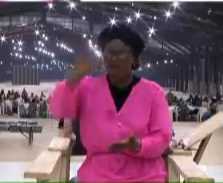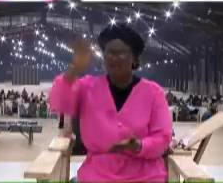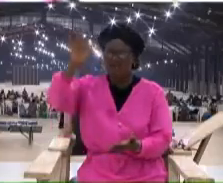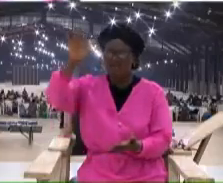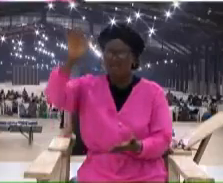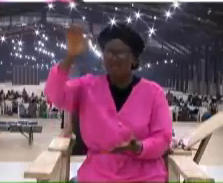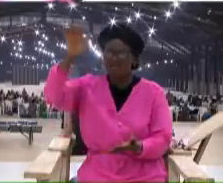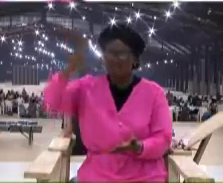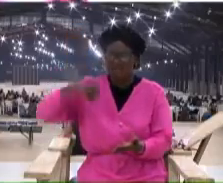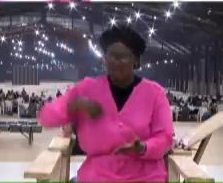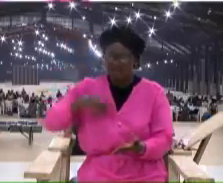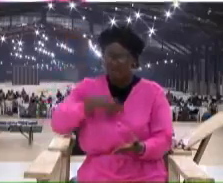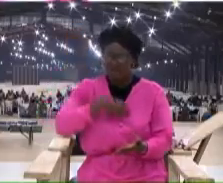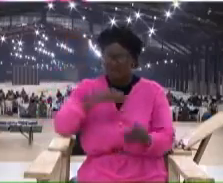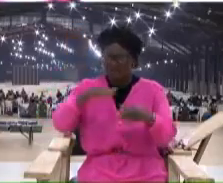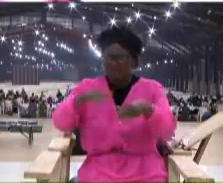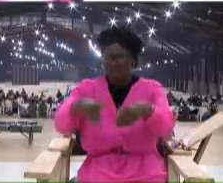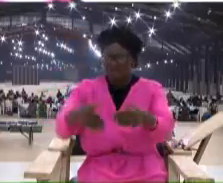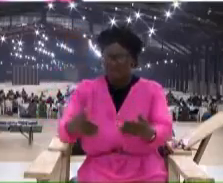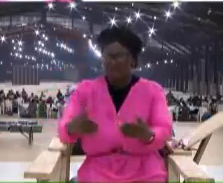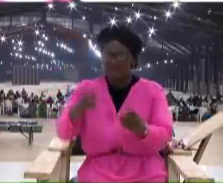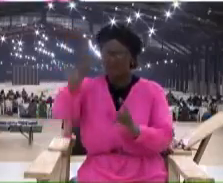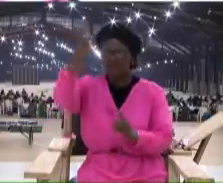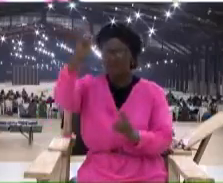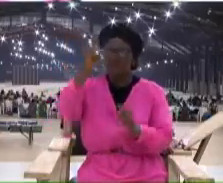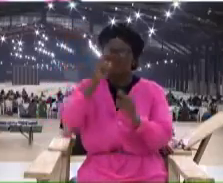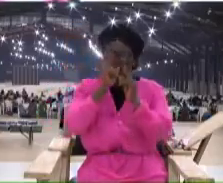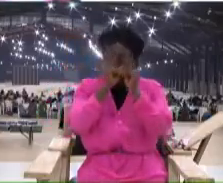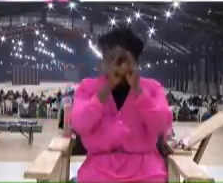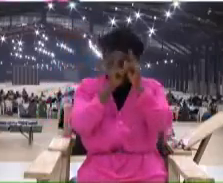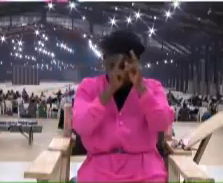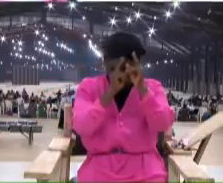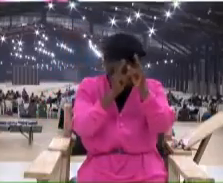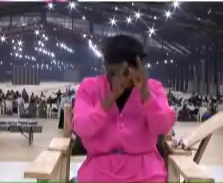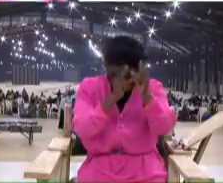glory. We give you